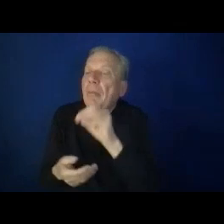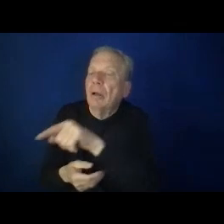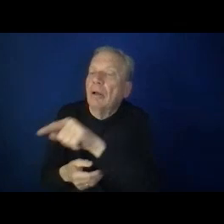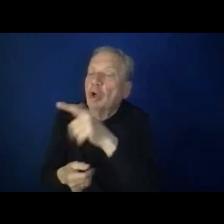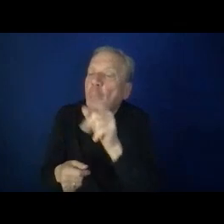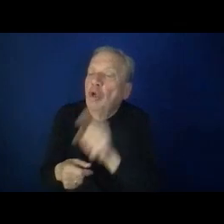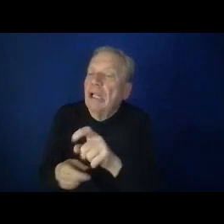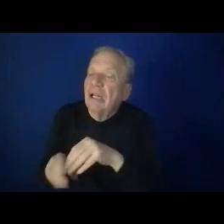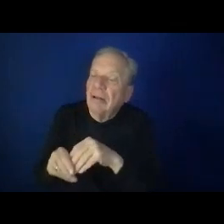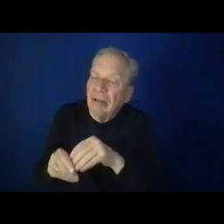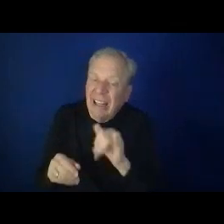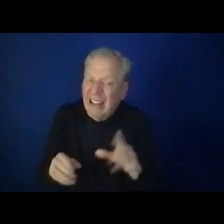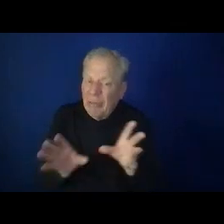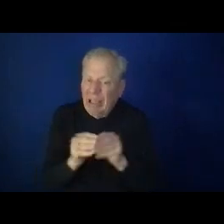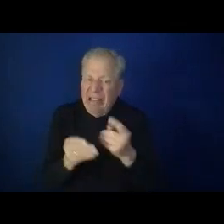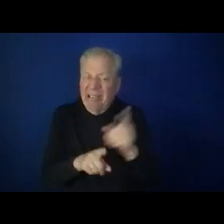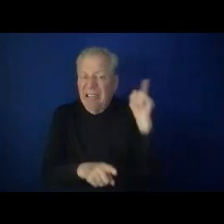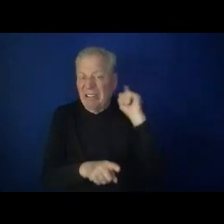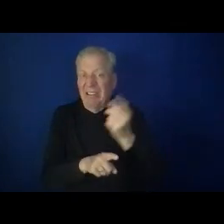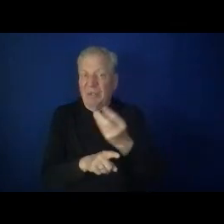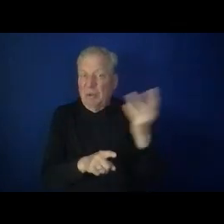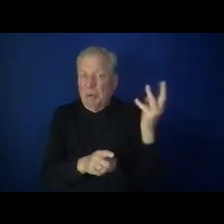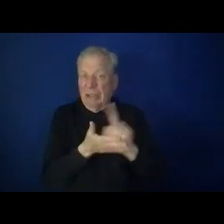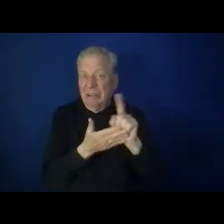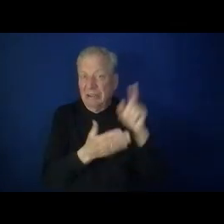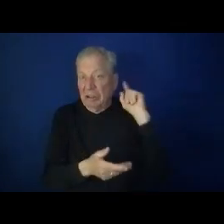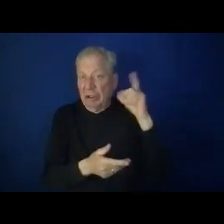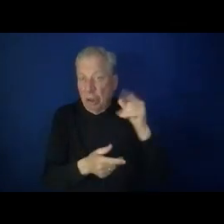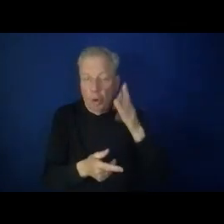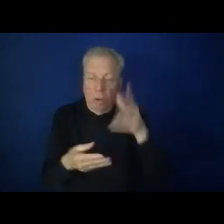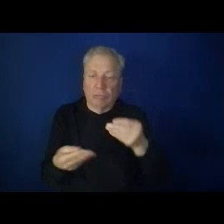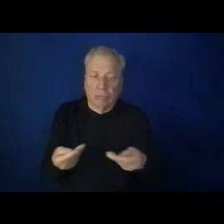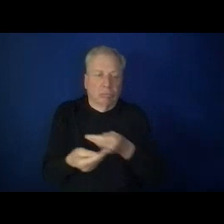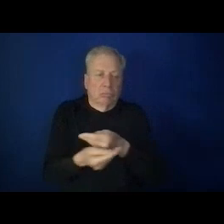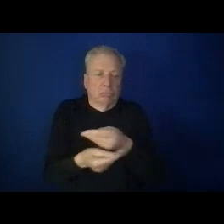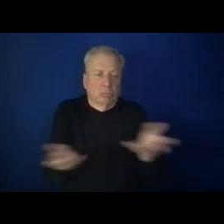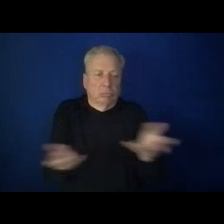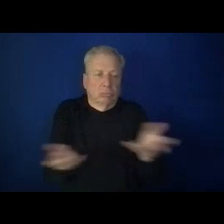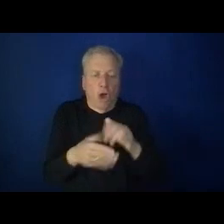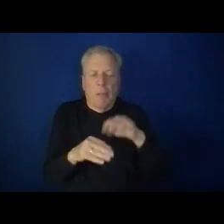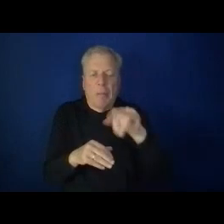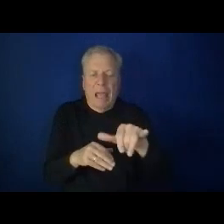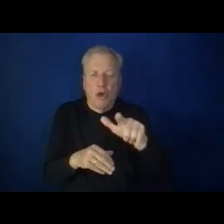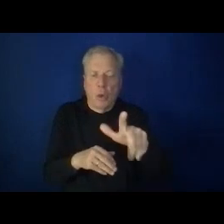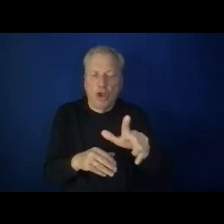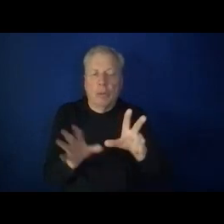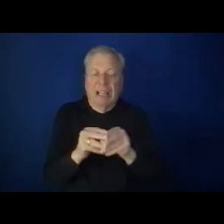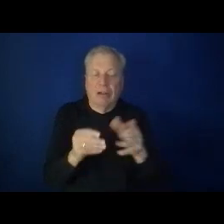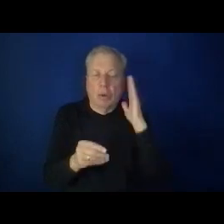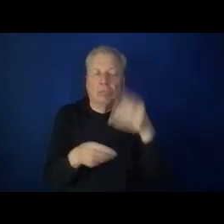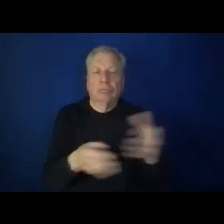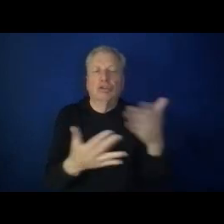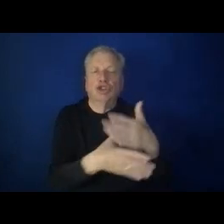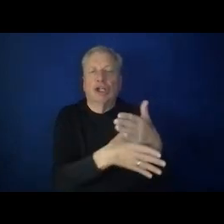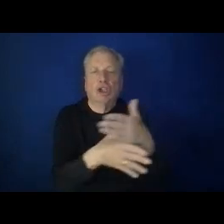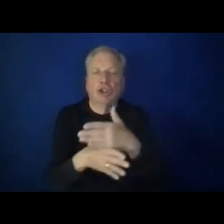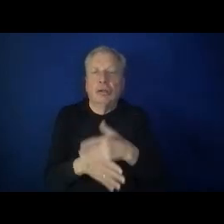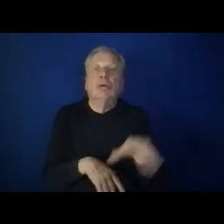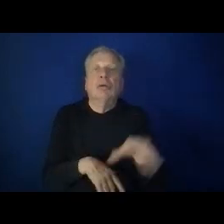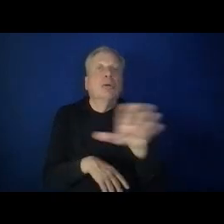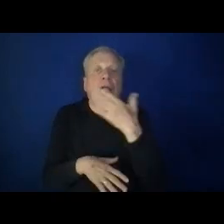couple weeks ago, and he'll be on passing more of this information on that May 23rd meeting. So thank you. Any